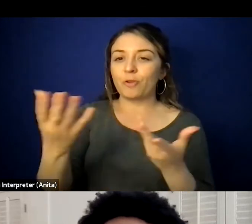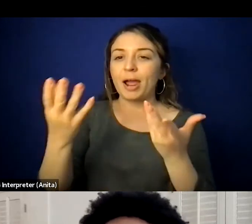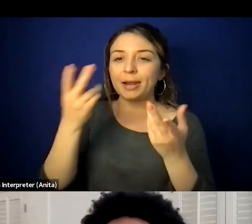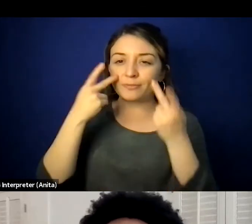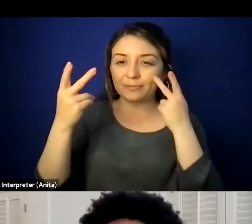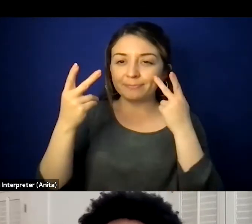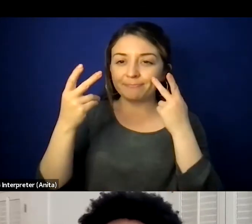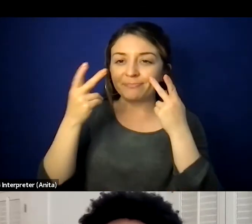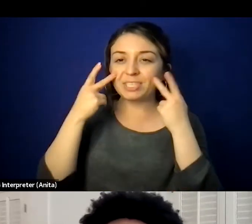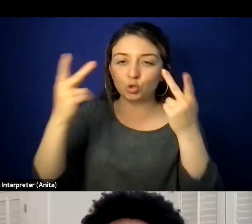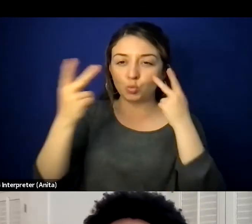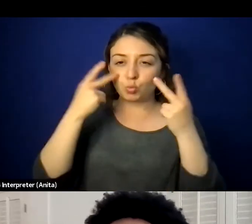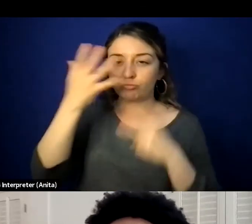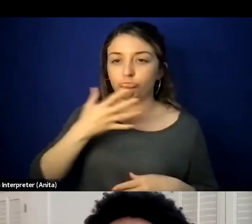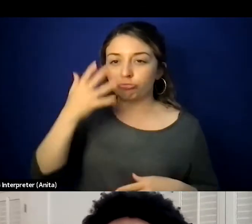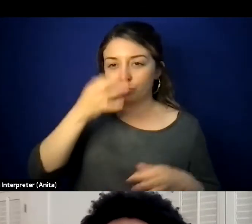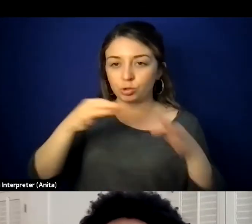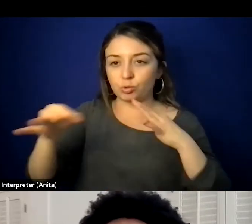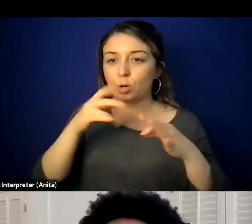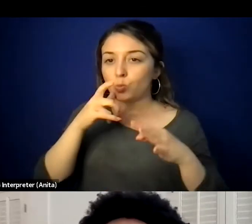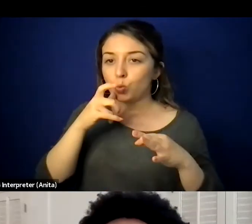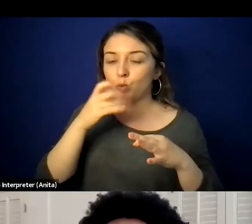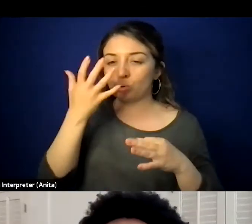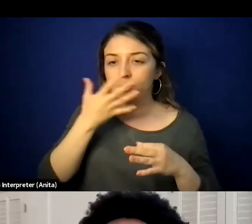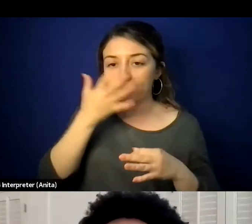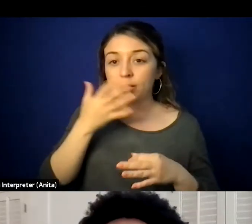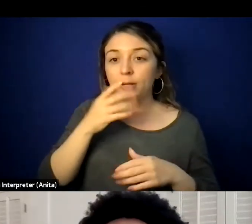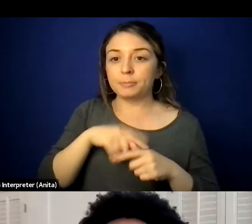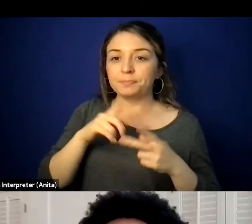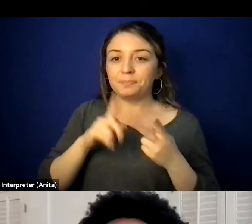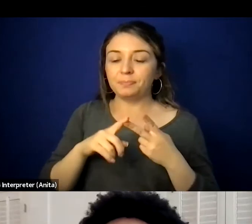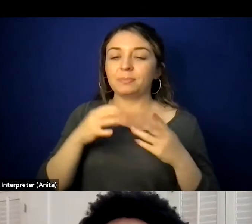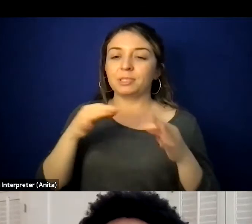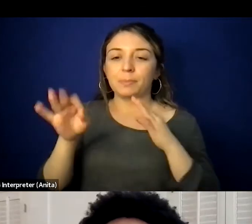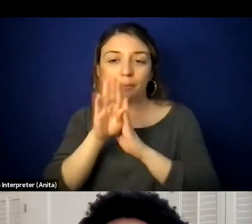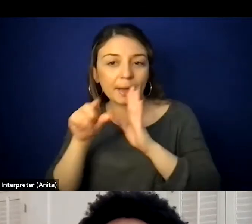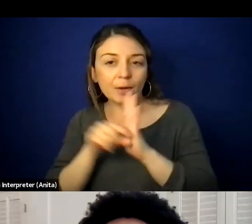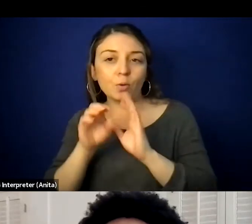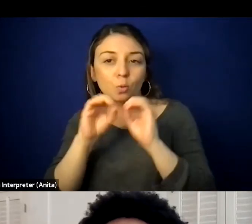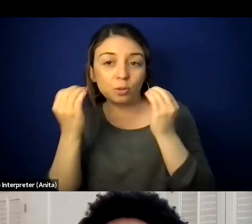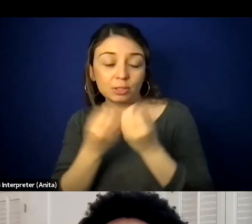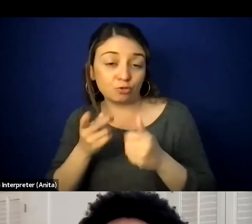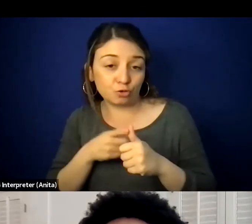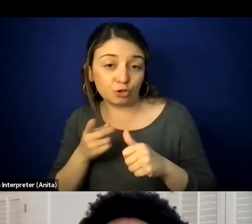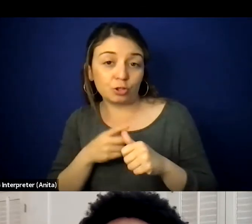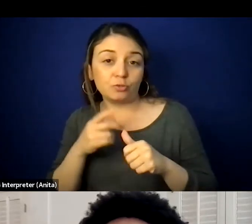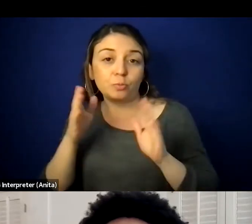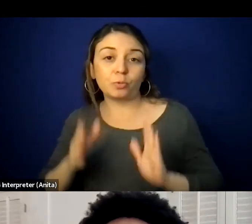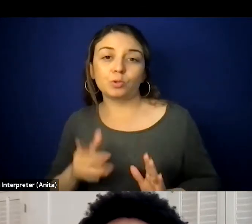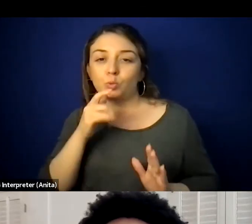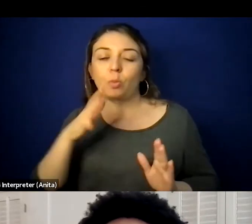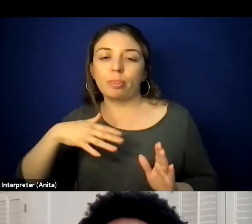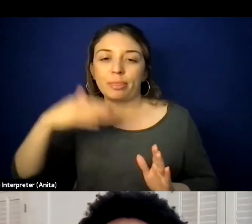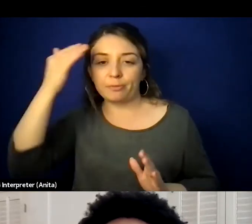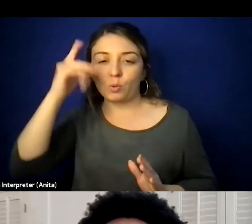of yourselves and introduce yourself, as well as the organization, for folks who might not already be